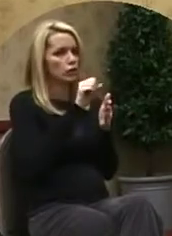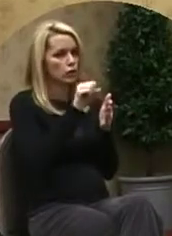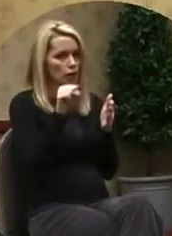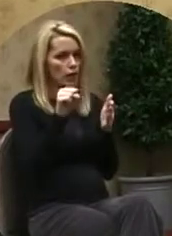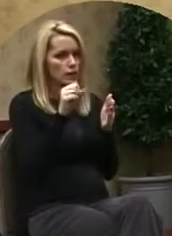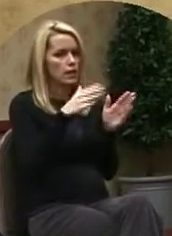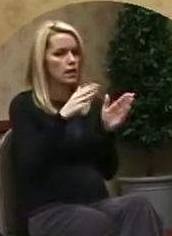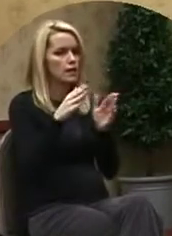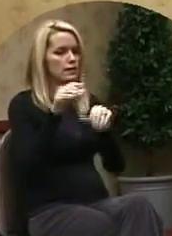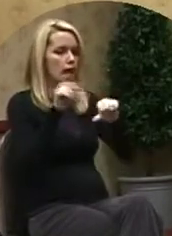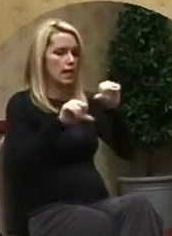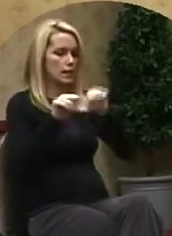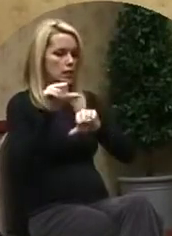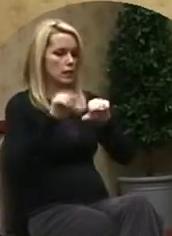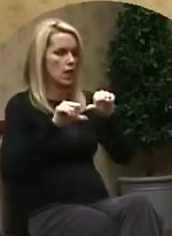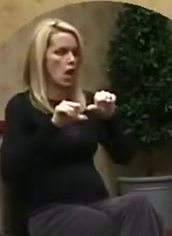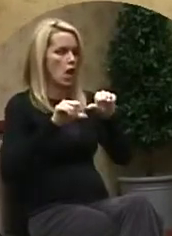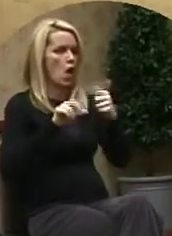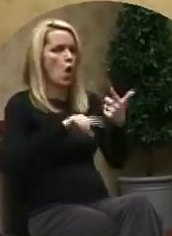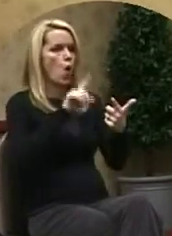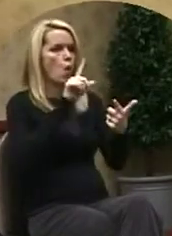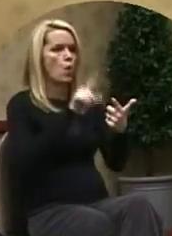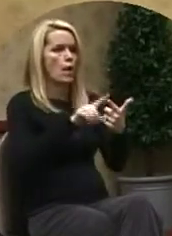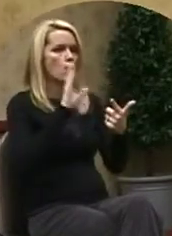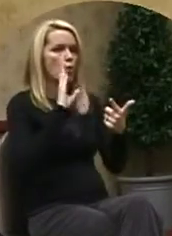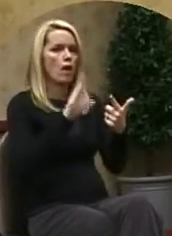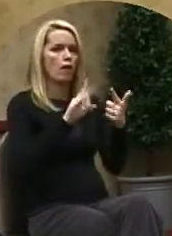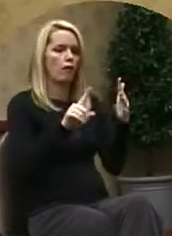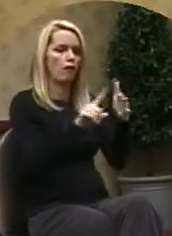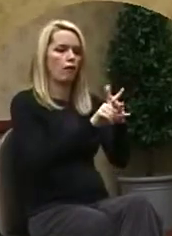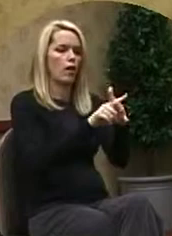When is it most likely that he's going to have problem behavior?